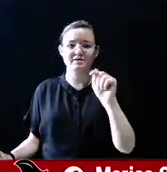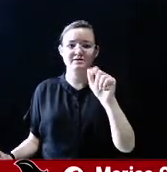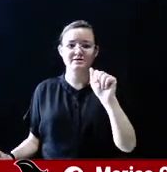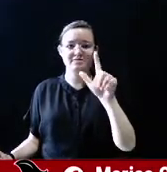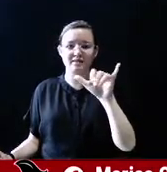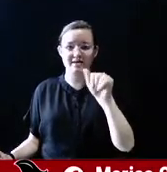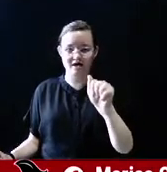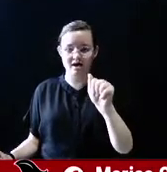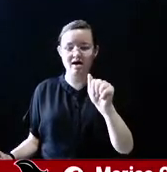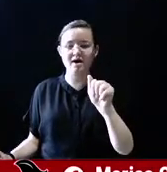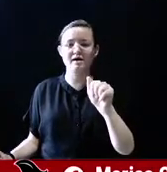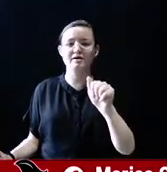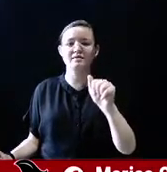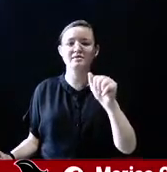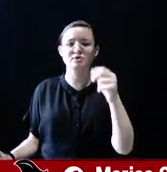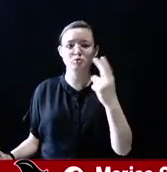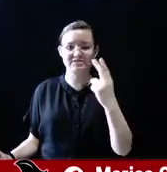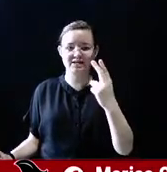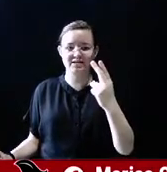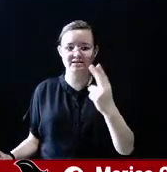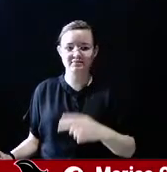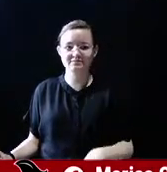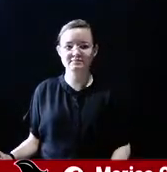Talia Charday Houston.